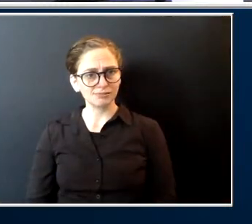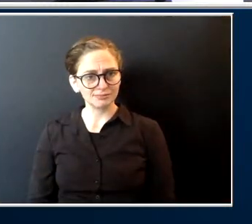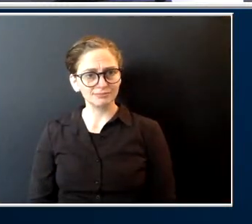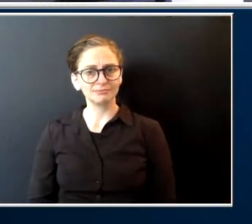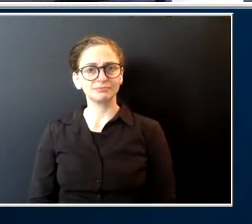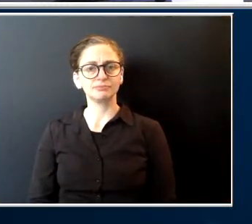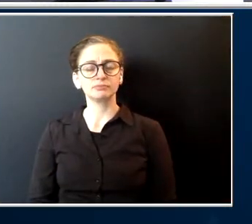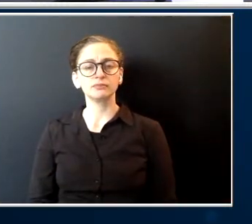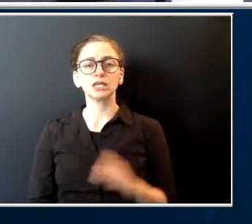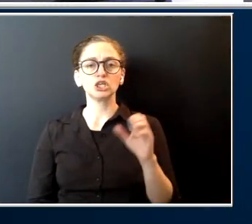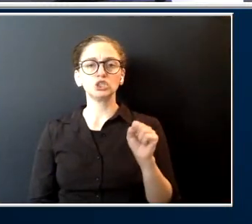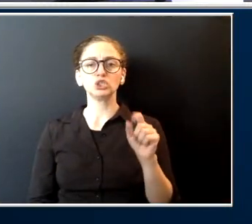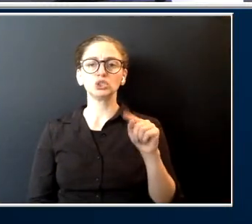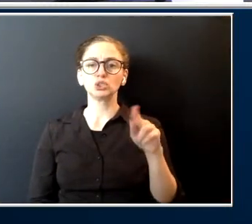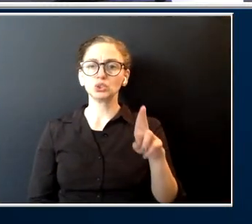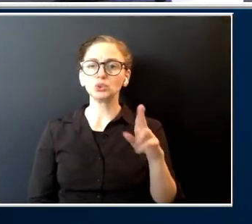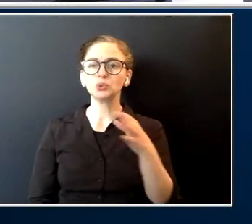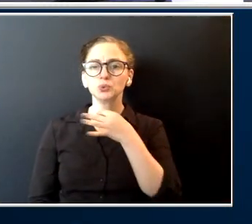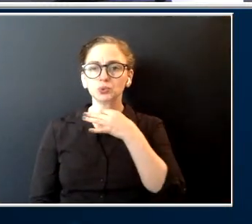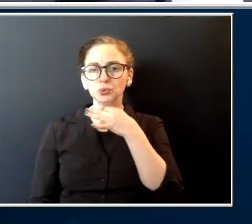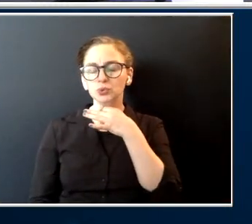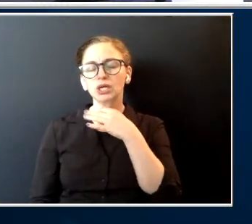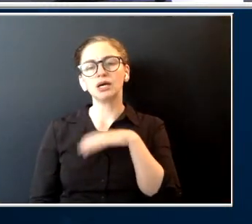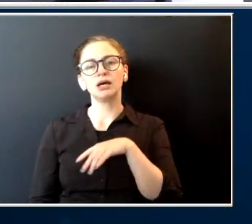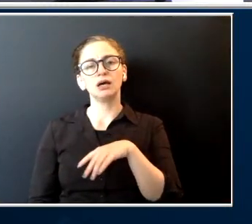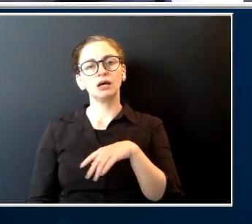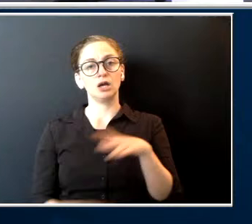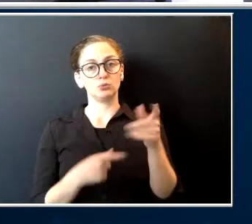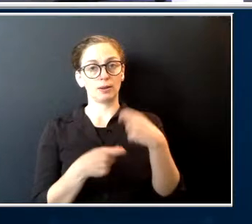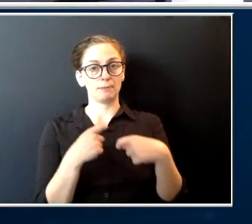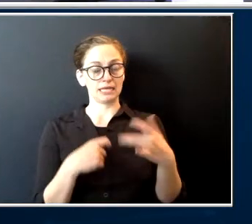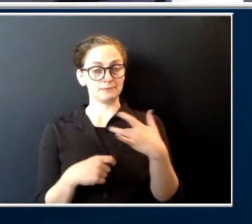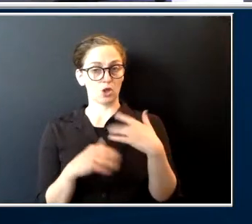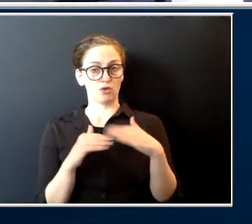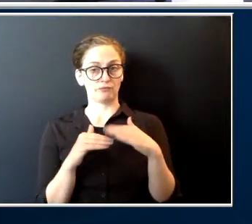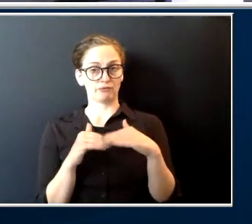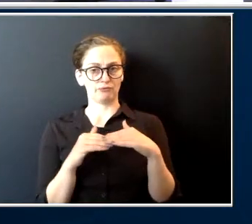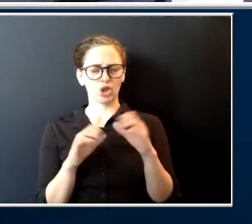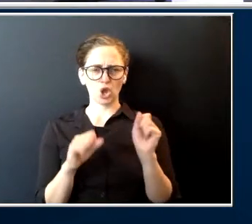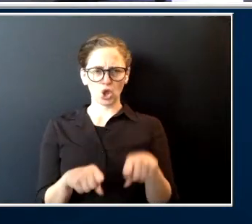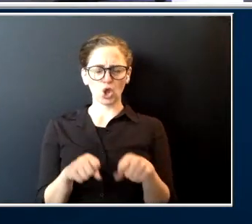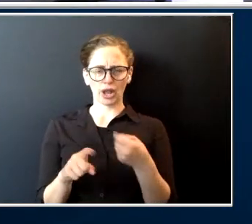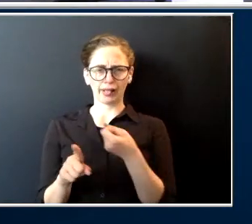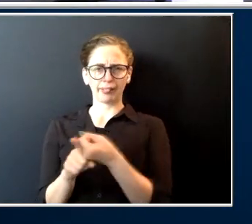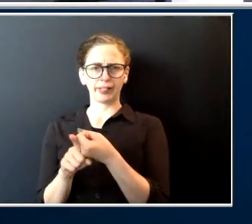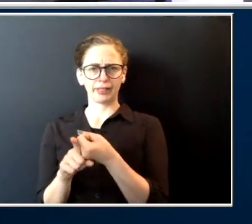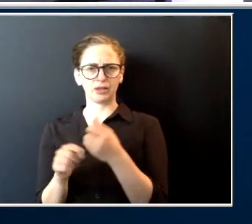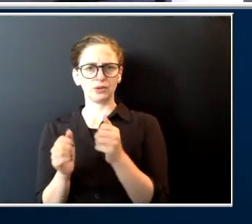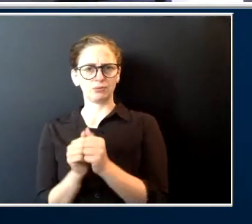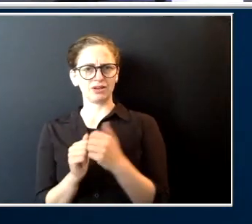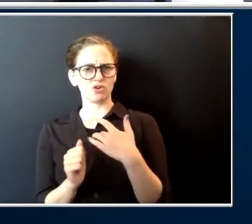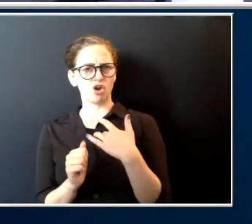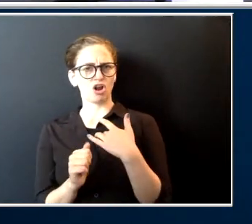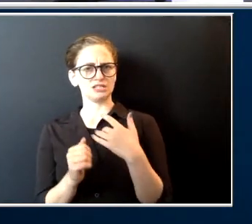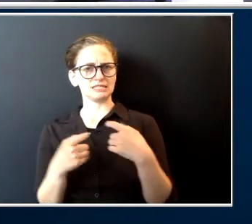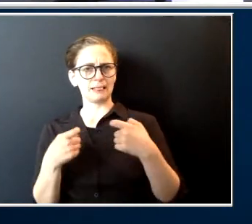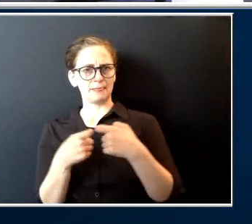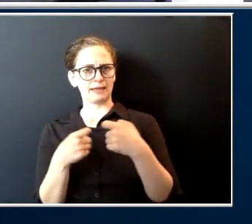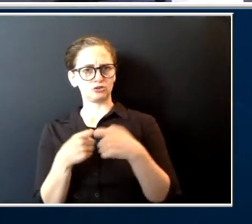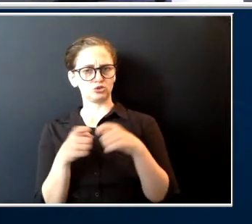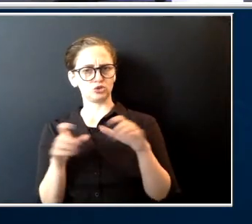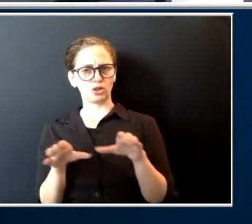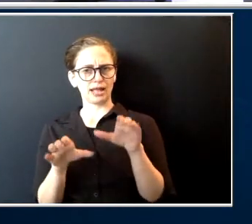wants to know if a replacement heart valve could interfere with the heart's electrical activity. Okay, so Peter, the question is, can